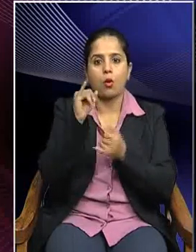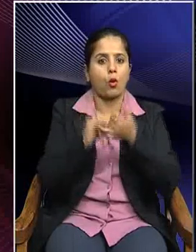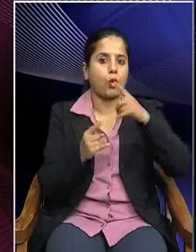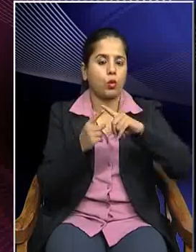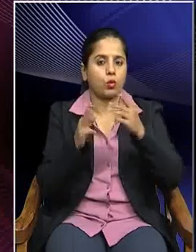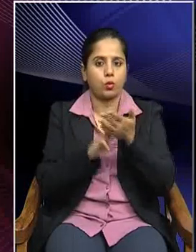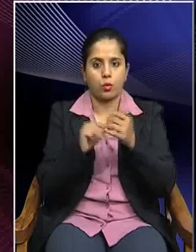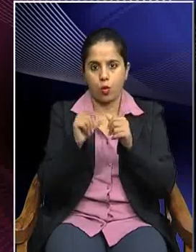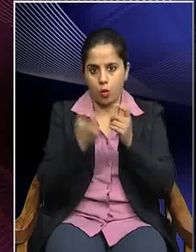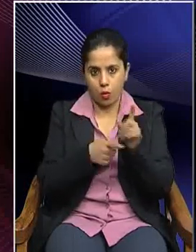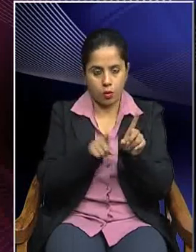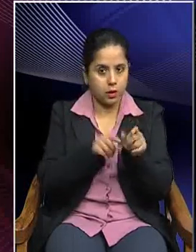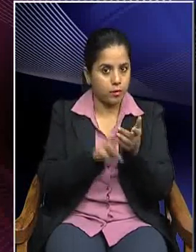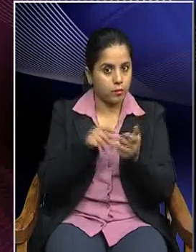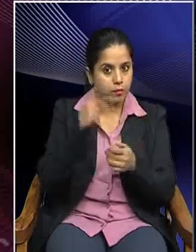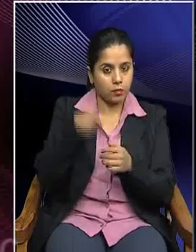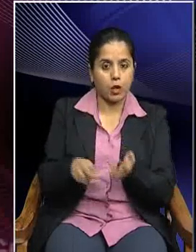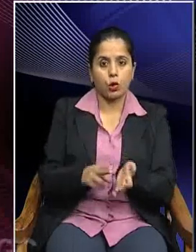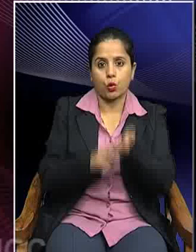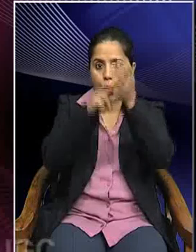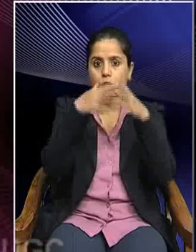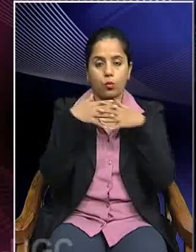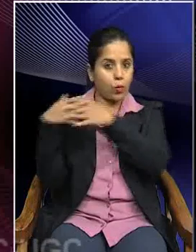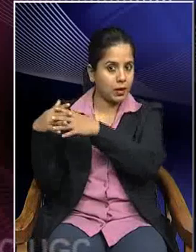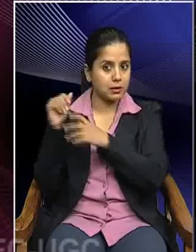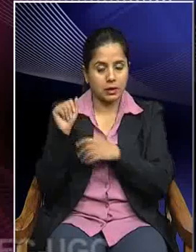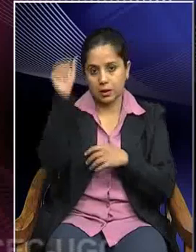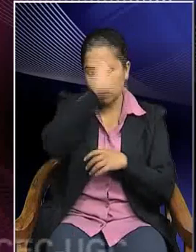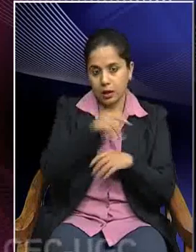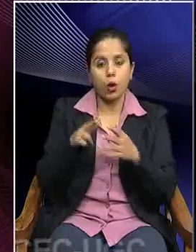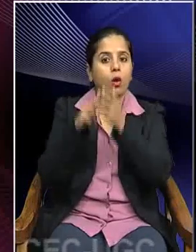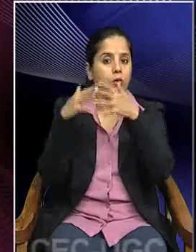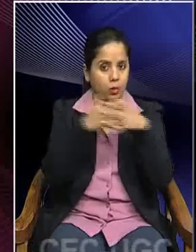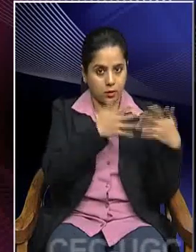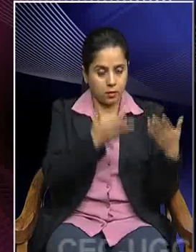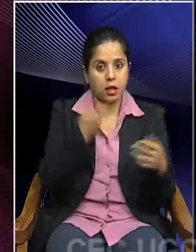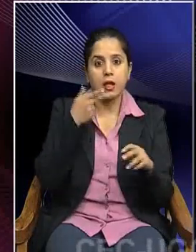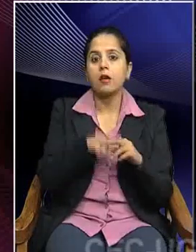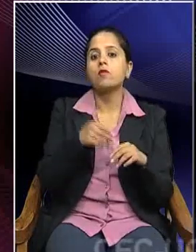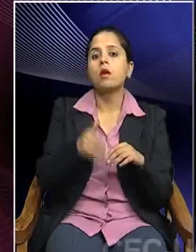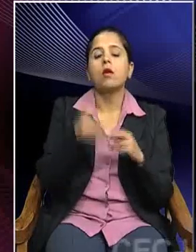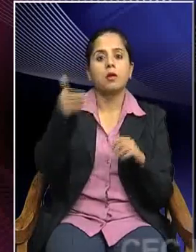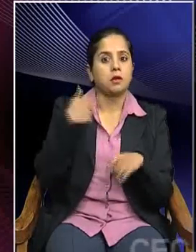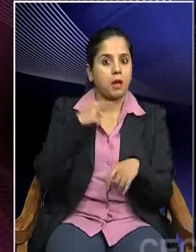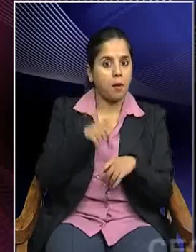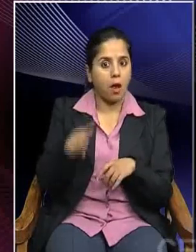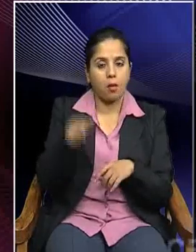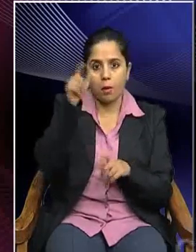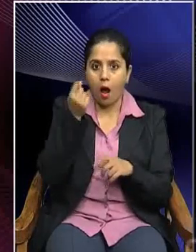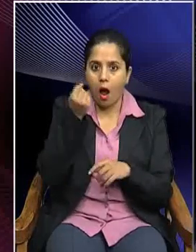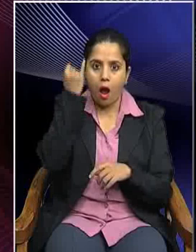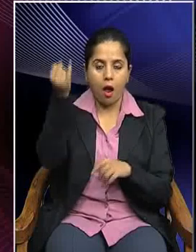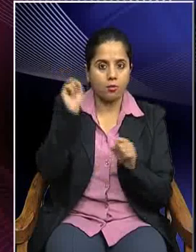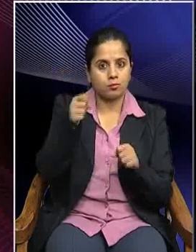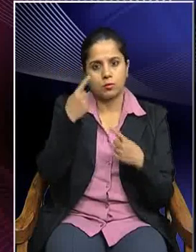in the northern part of India, in the northwestern part of India, and if at times we get this idea that there are